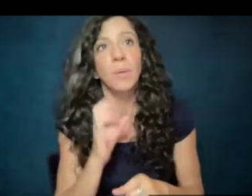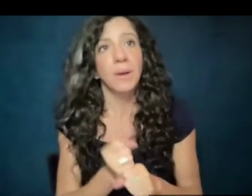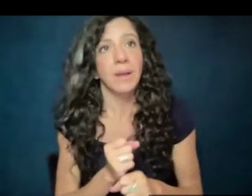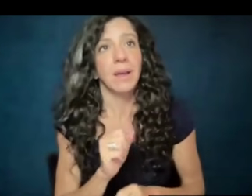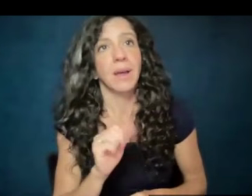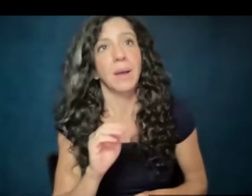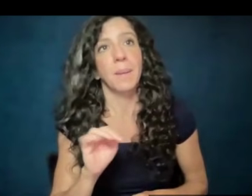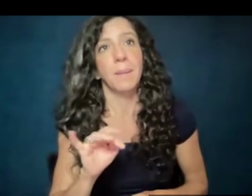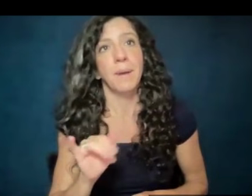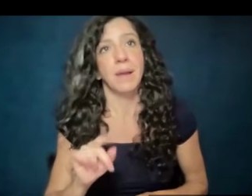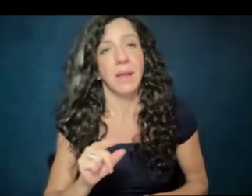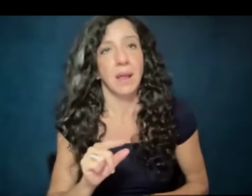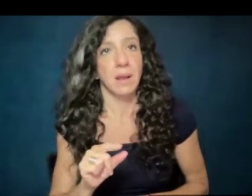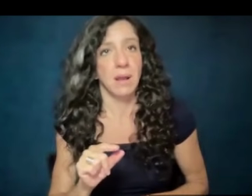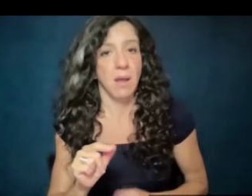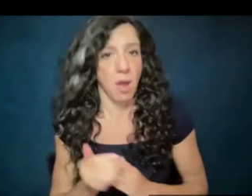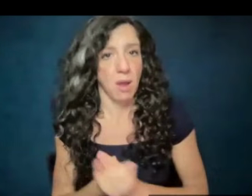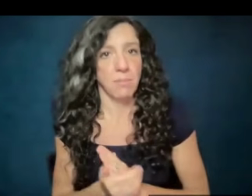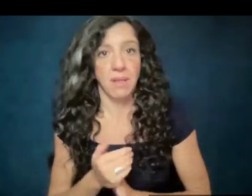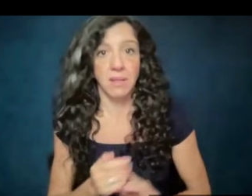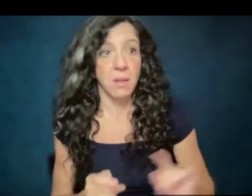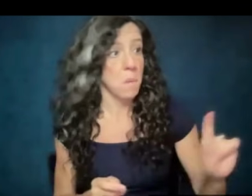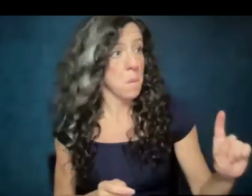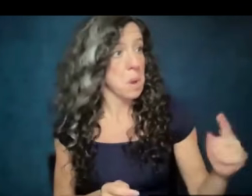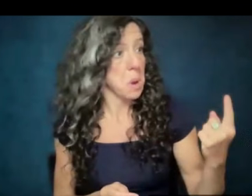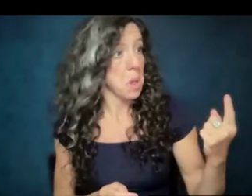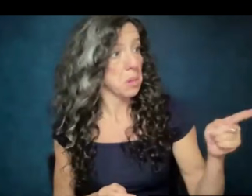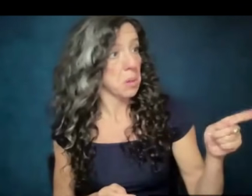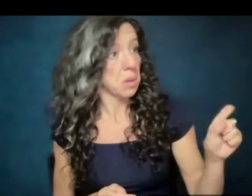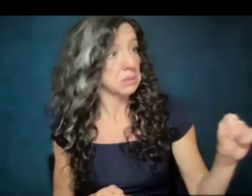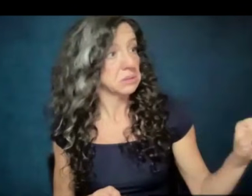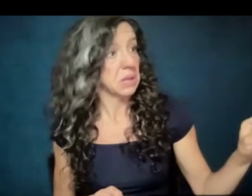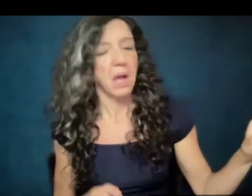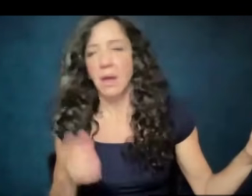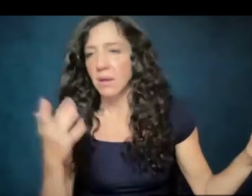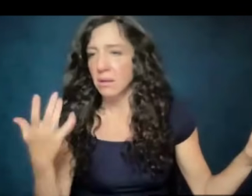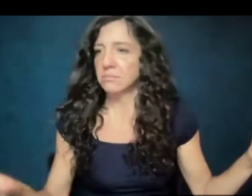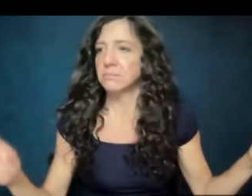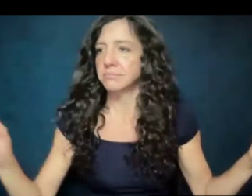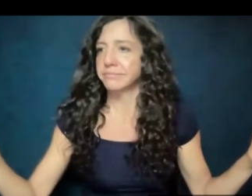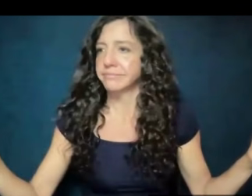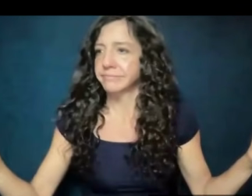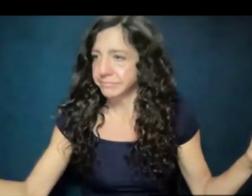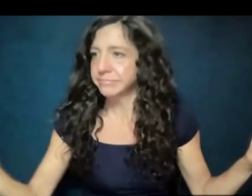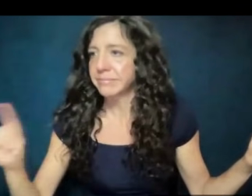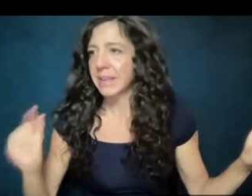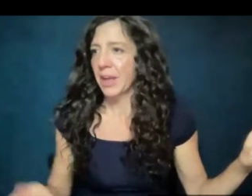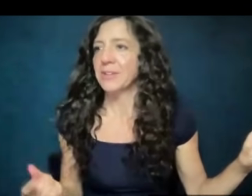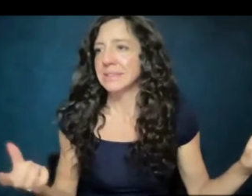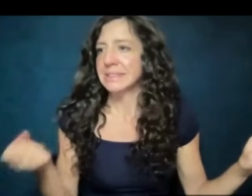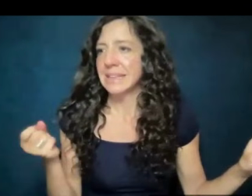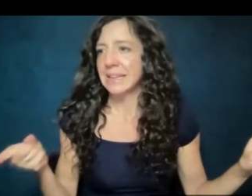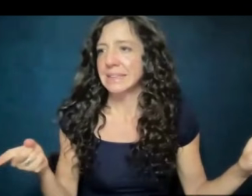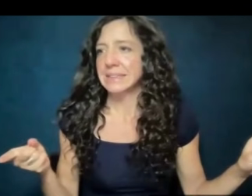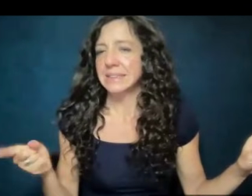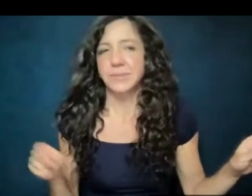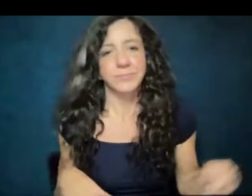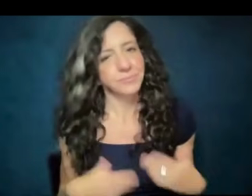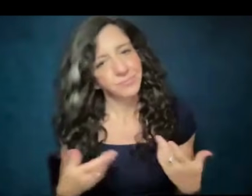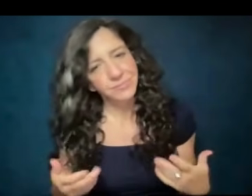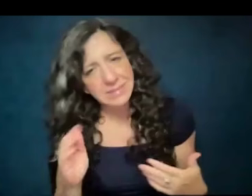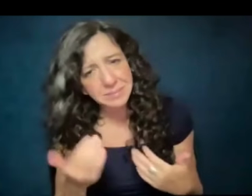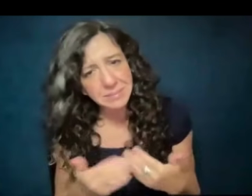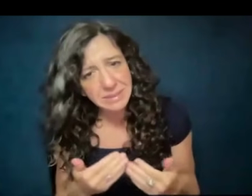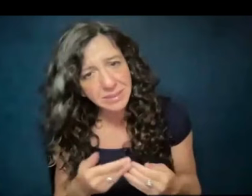SSI. They'll automatically qualify for Medicaid. That seems very easy, right? A really easy process. Now,